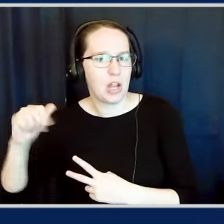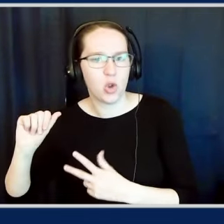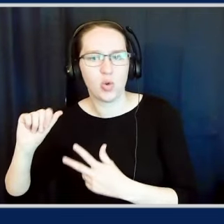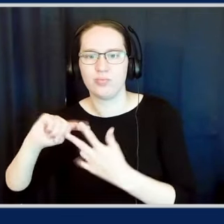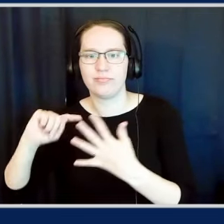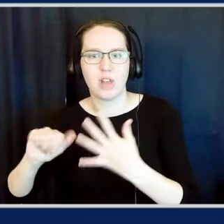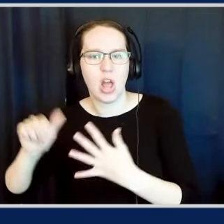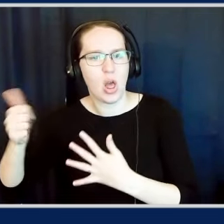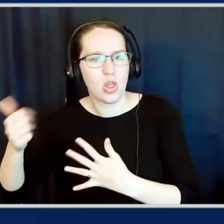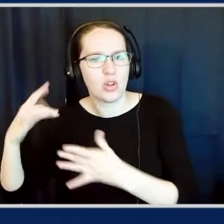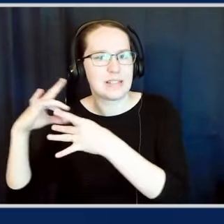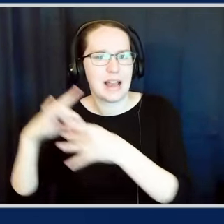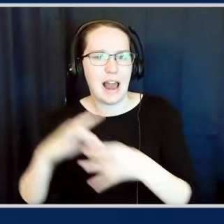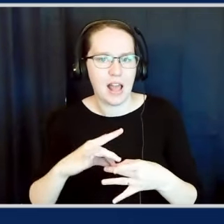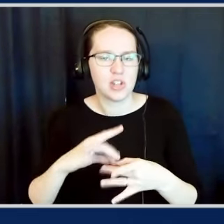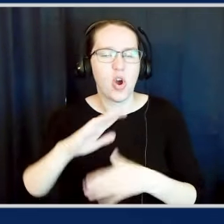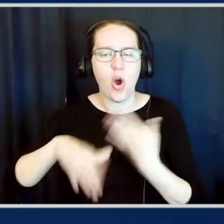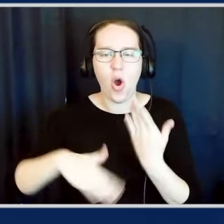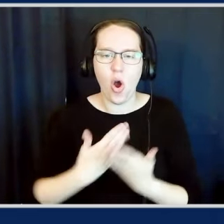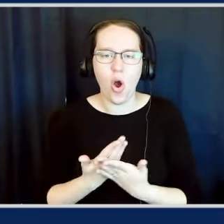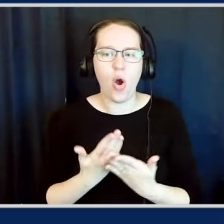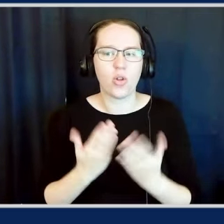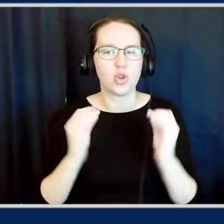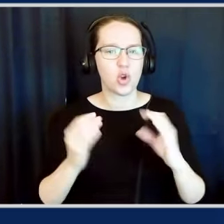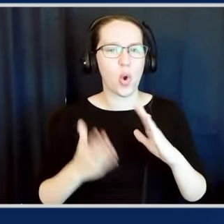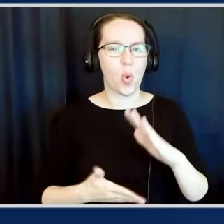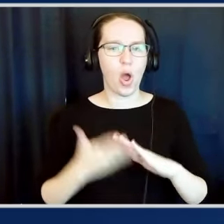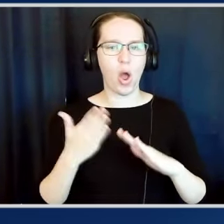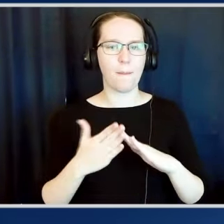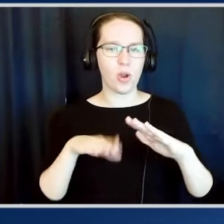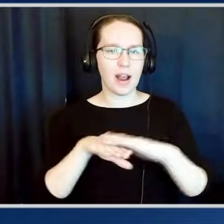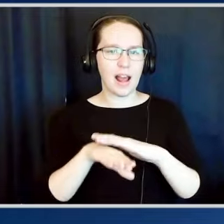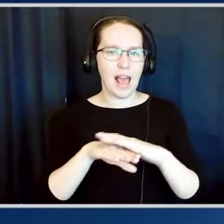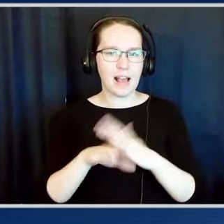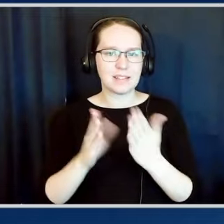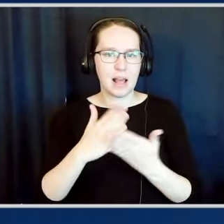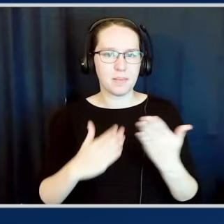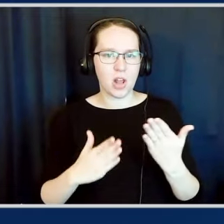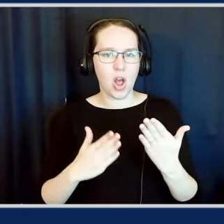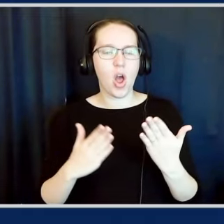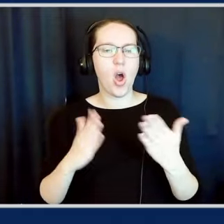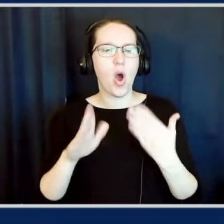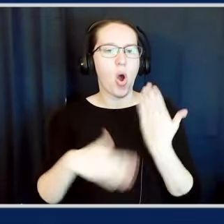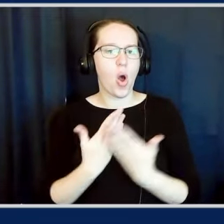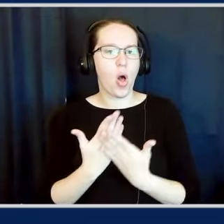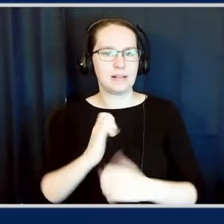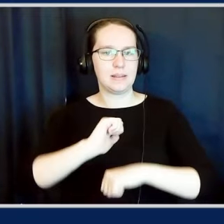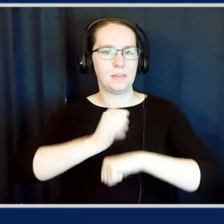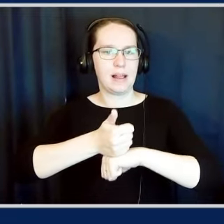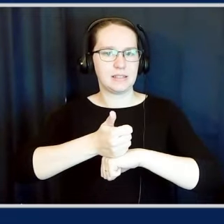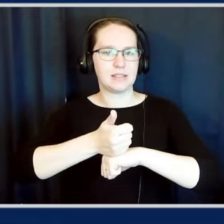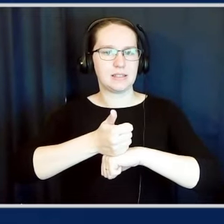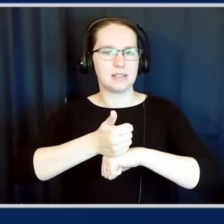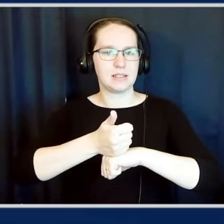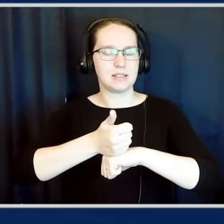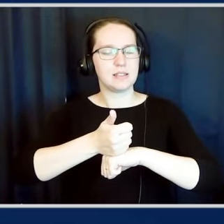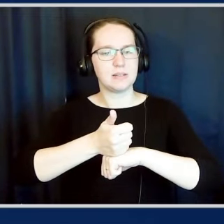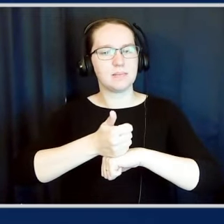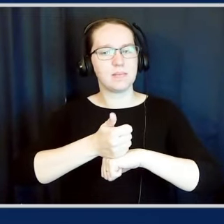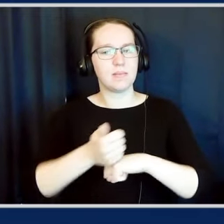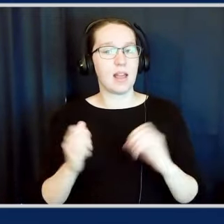it, all of those same no operator access elements are all in place. And